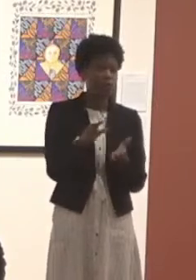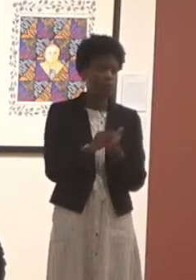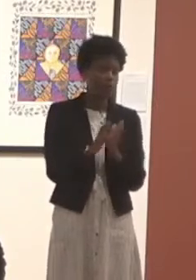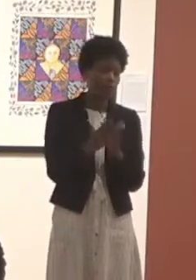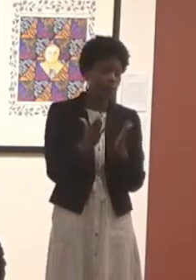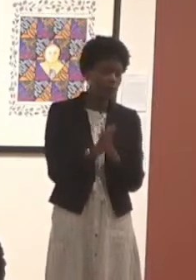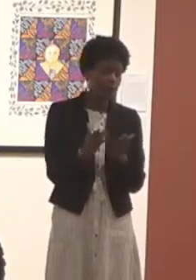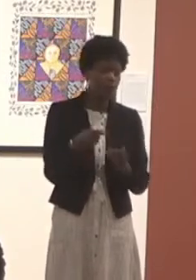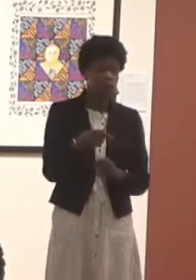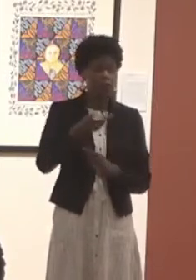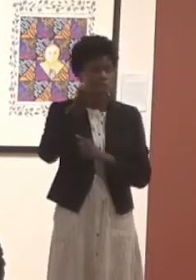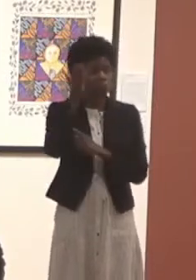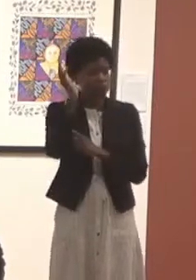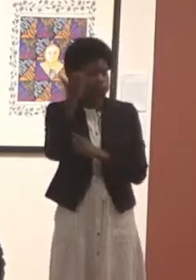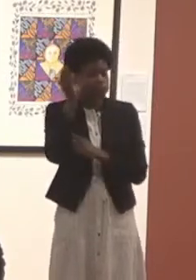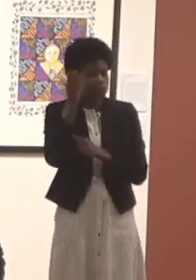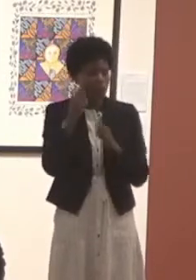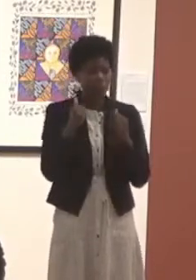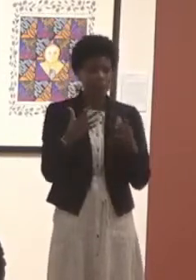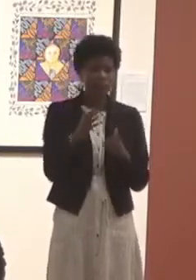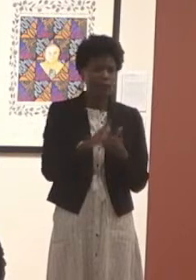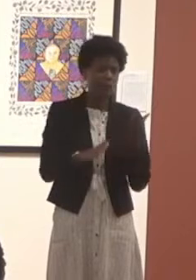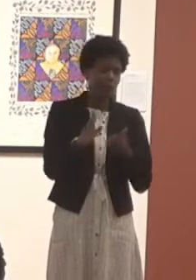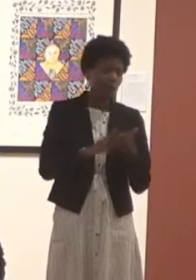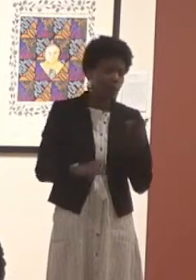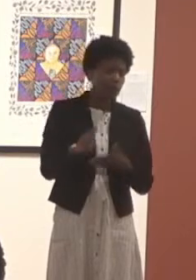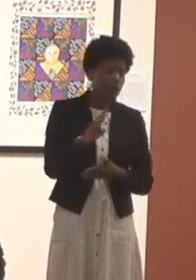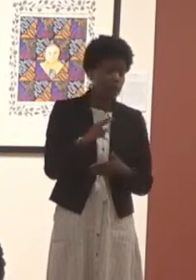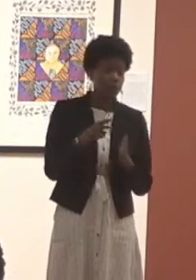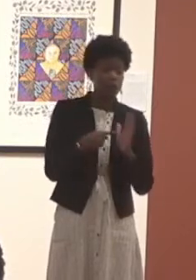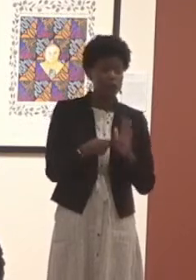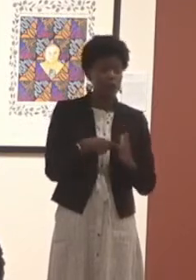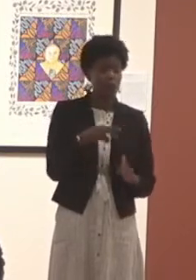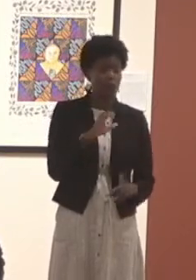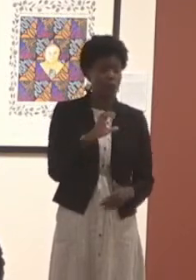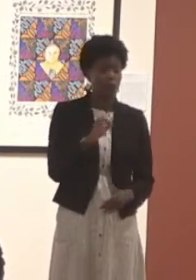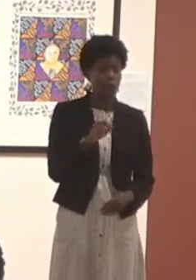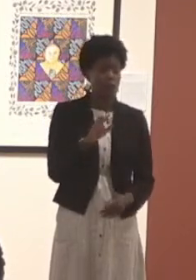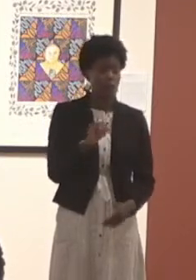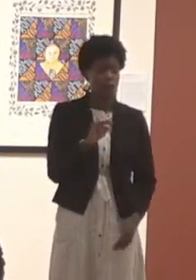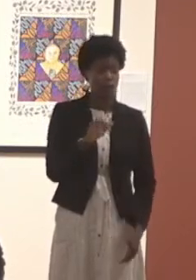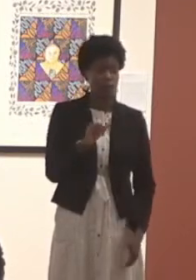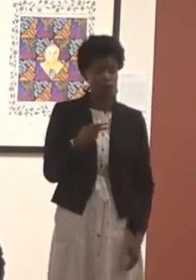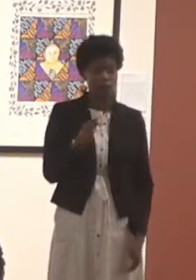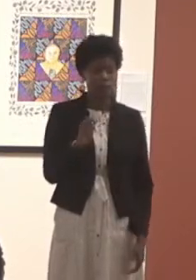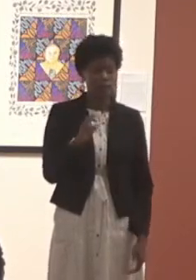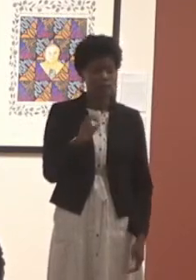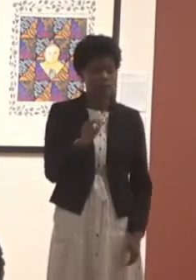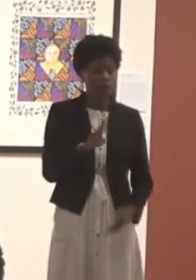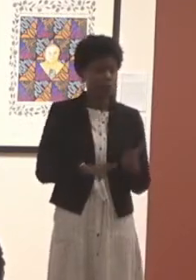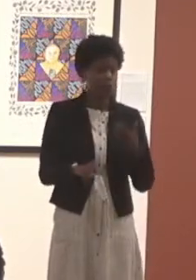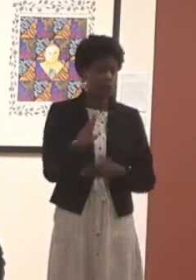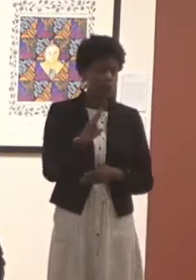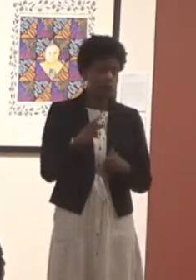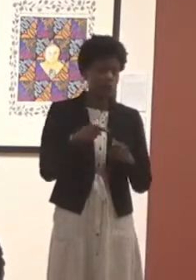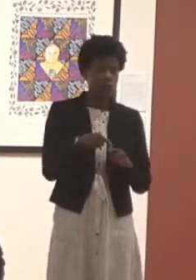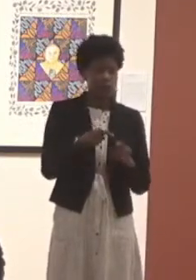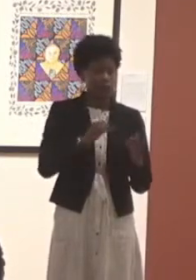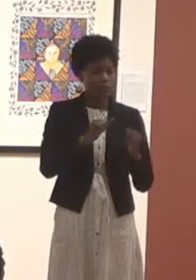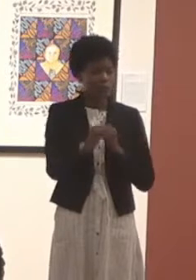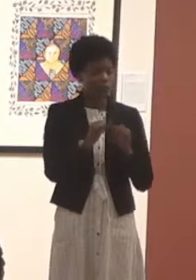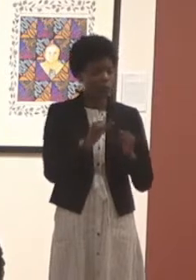lectured in renowned institutions such as Columbia and Princeton universities. She has been interviewed on public radio in the US and the